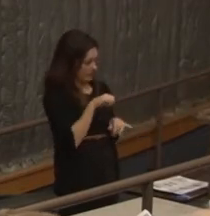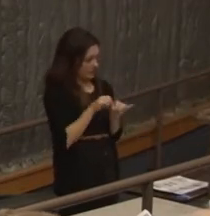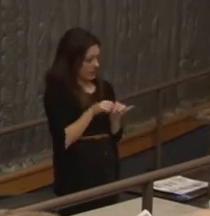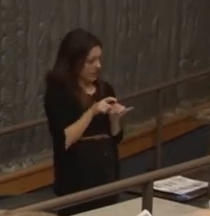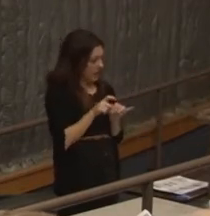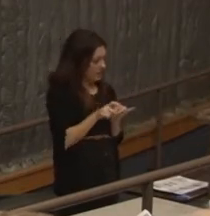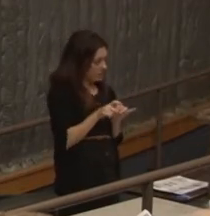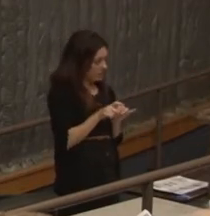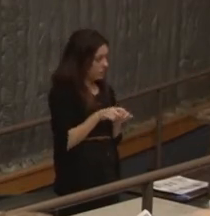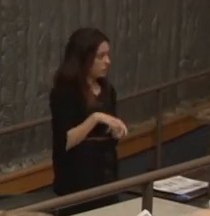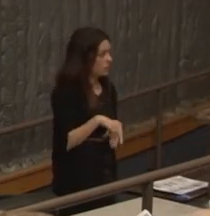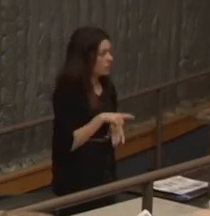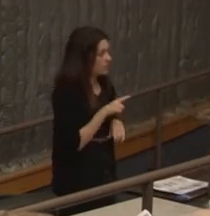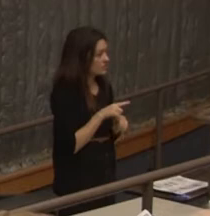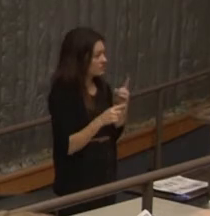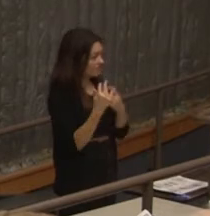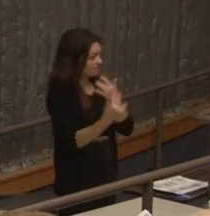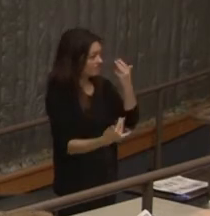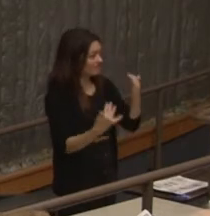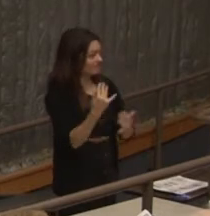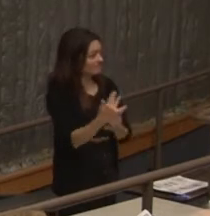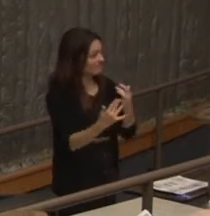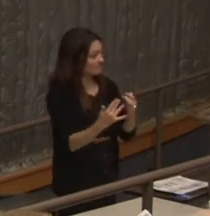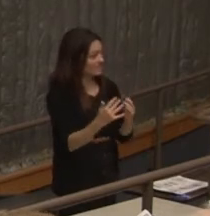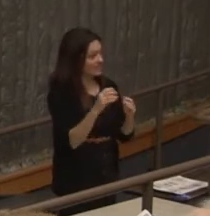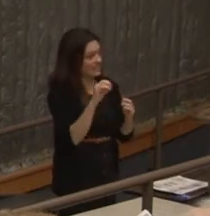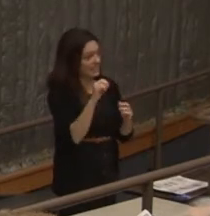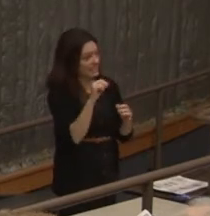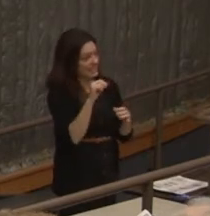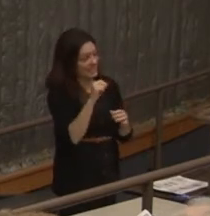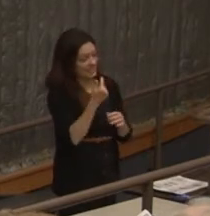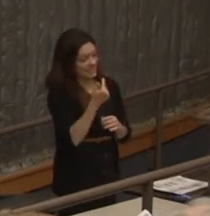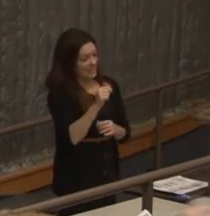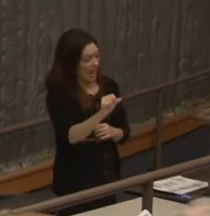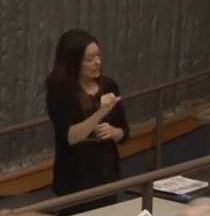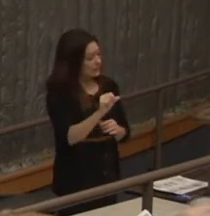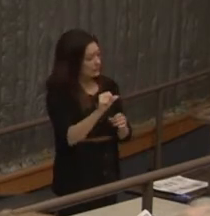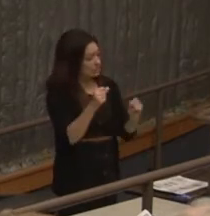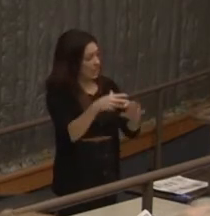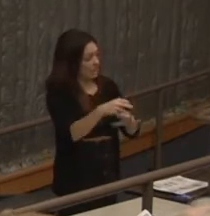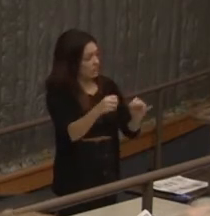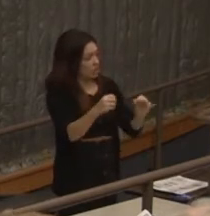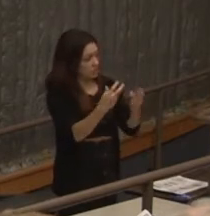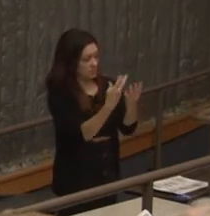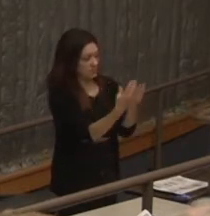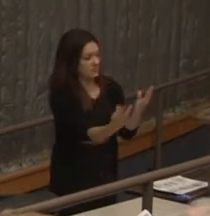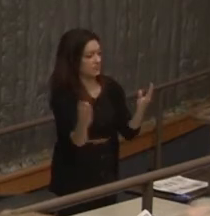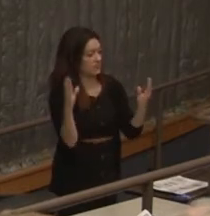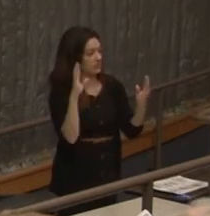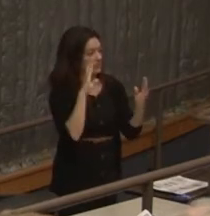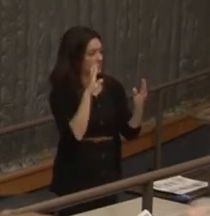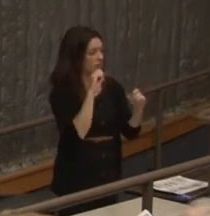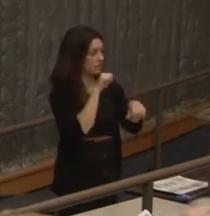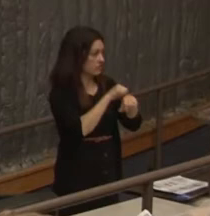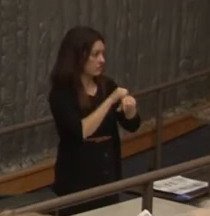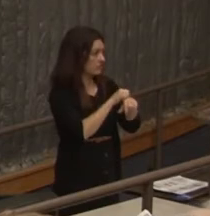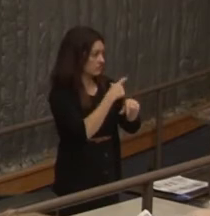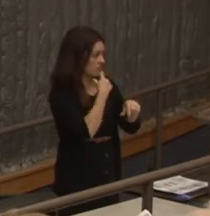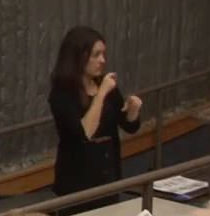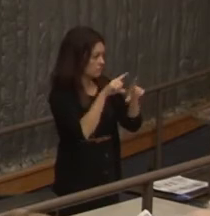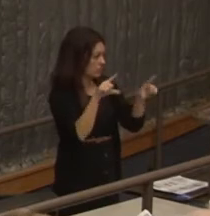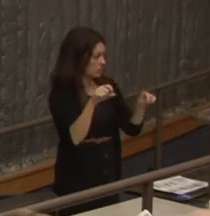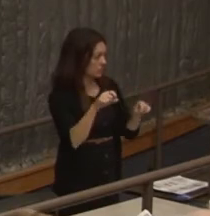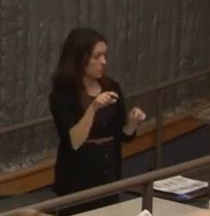the crematorium and the gas chambers. It's a common visual spectacle in